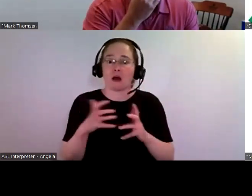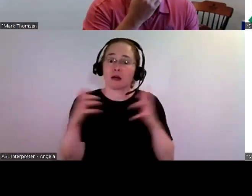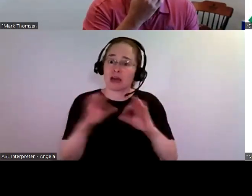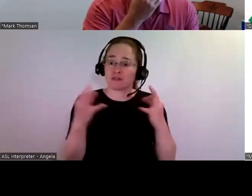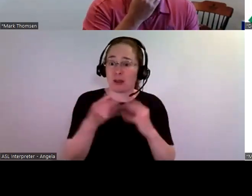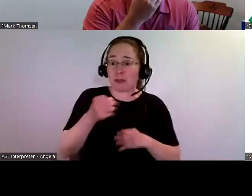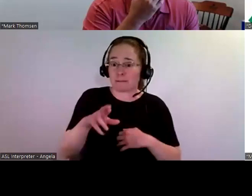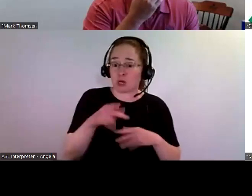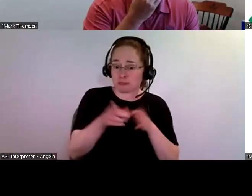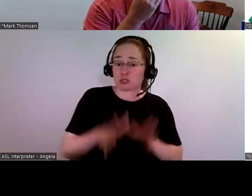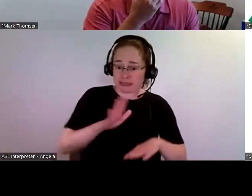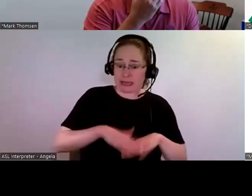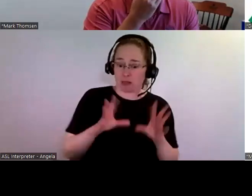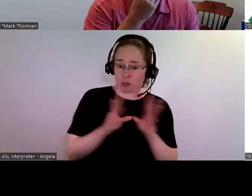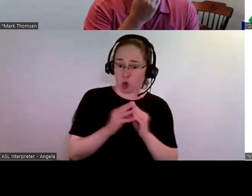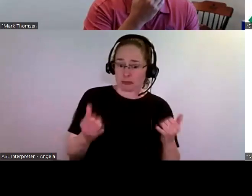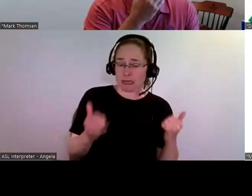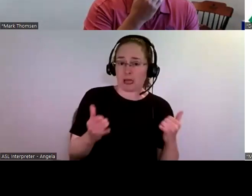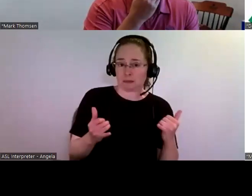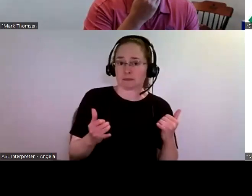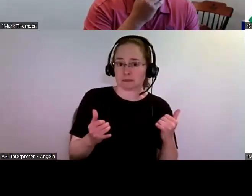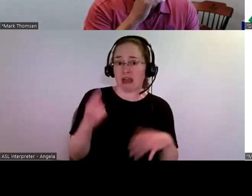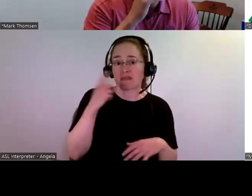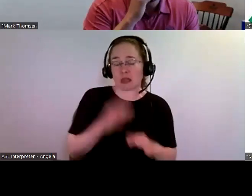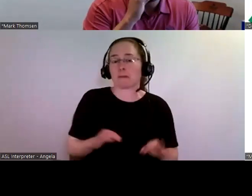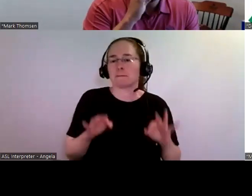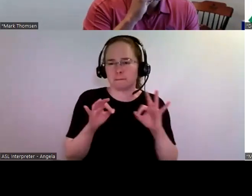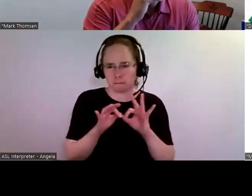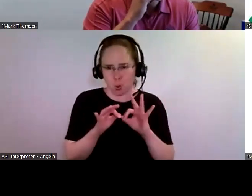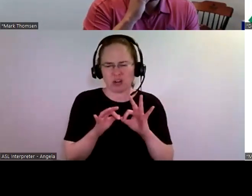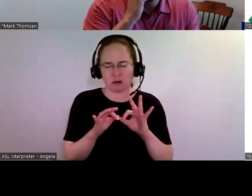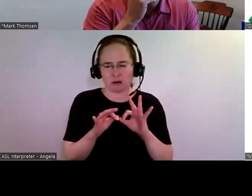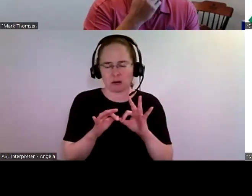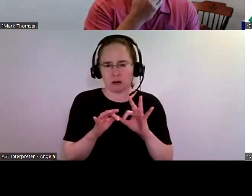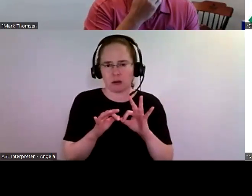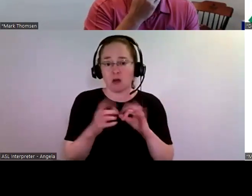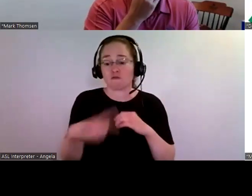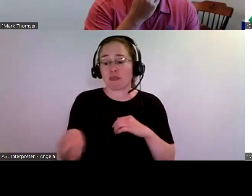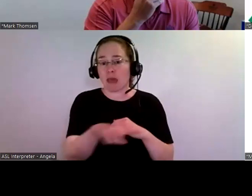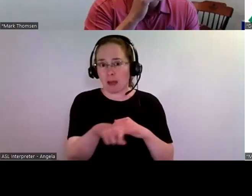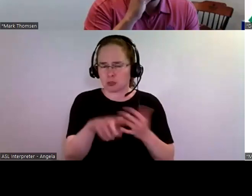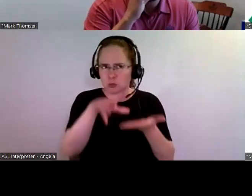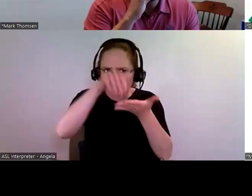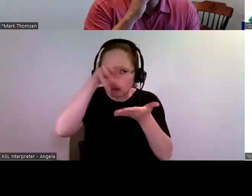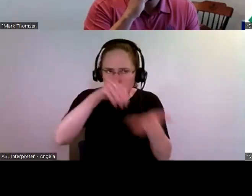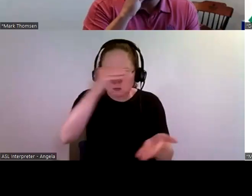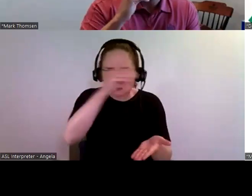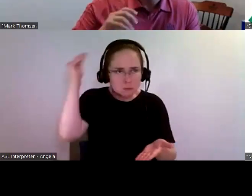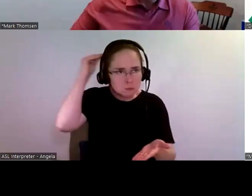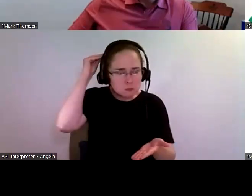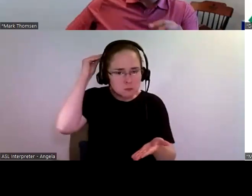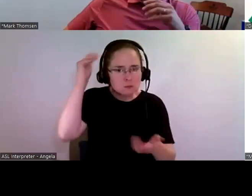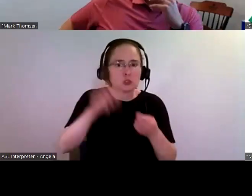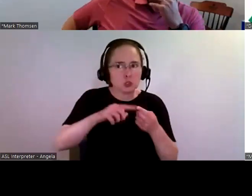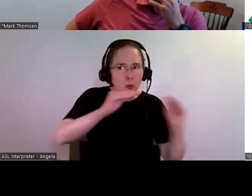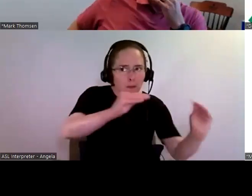family peer specialists on the call today. And I think it's important for them to take these pieces of advice to heart to pass